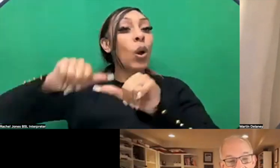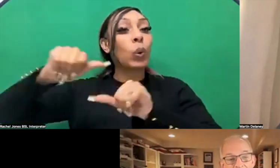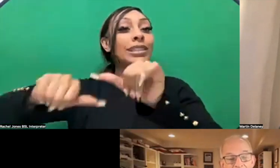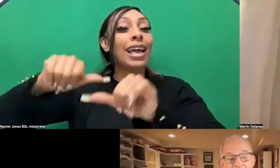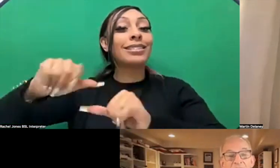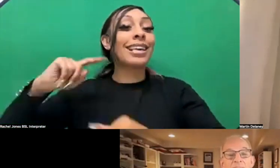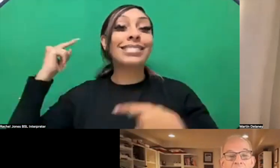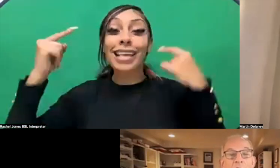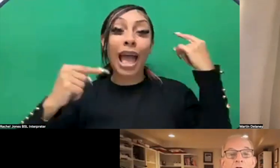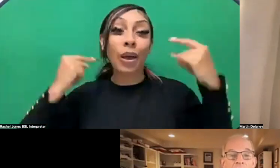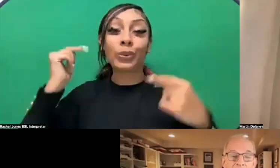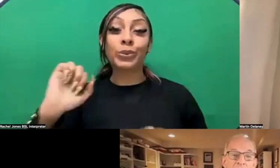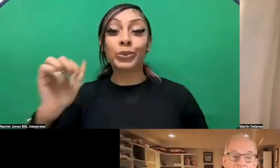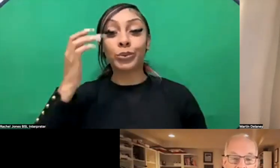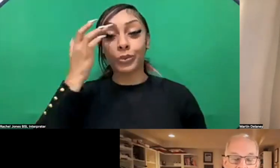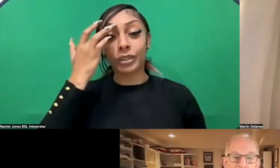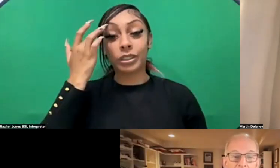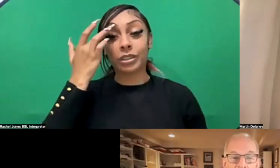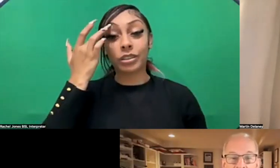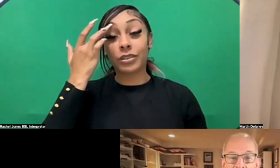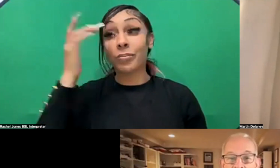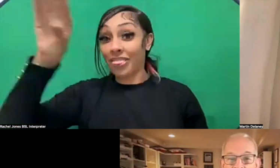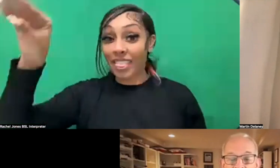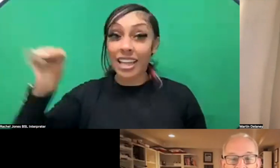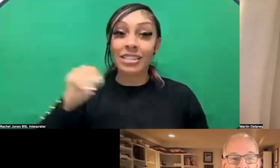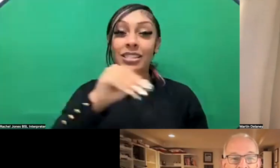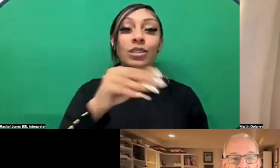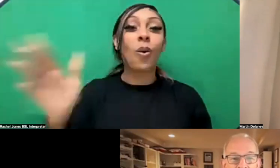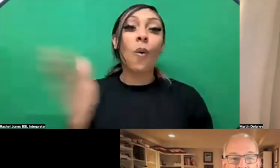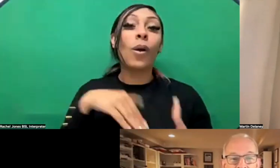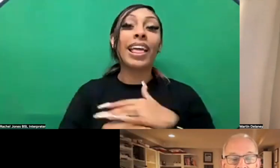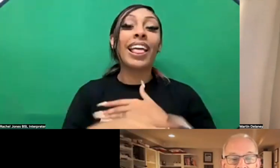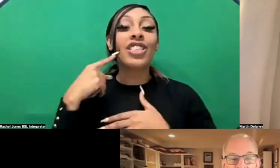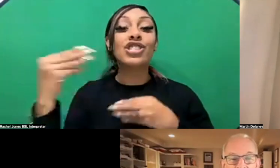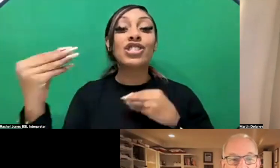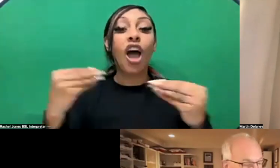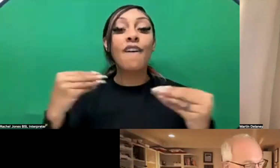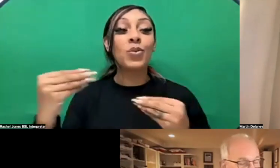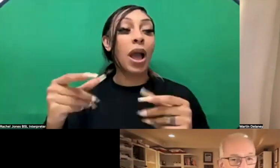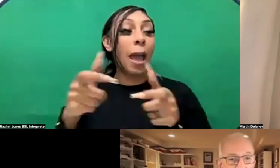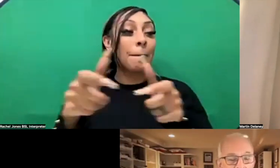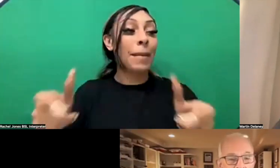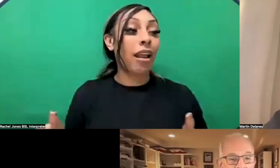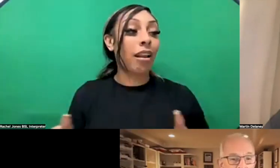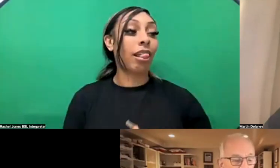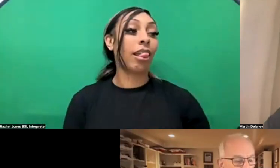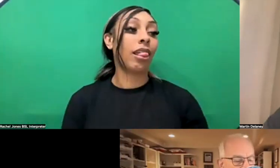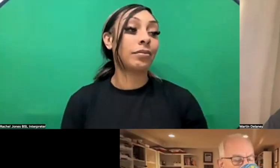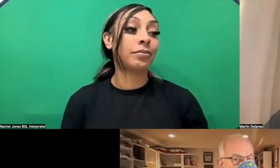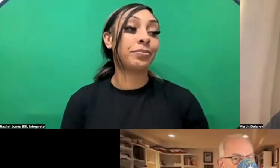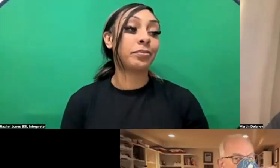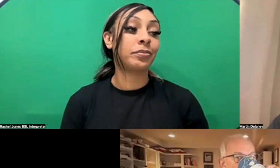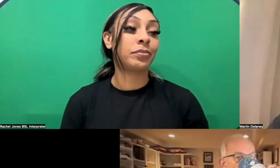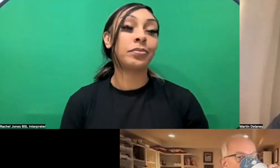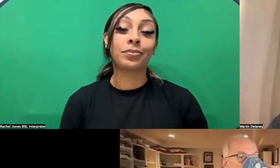these same things, but all in software and a low-cost pedal. Yeah, I think it was, I know we've